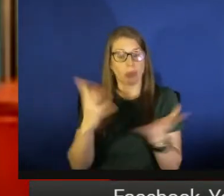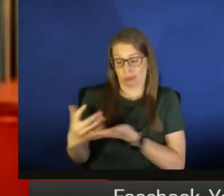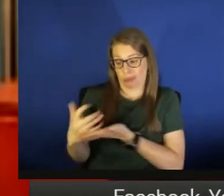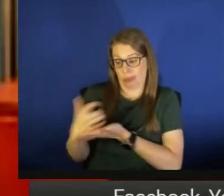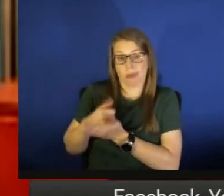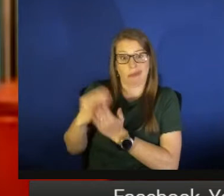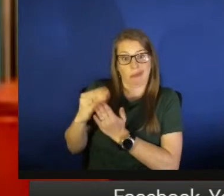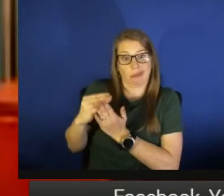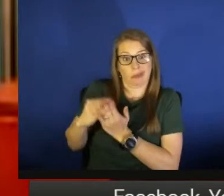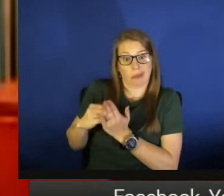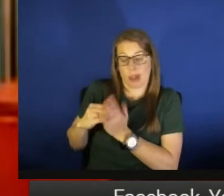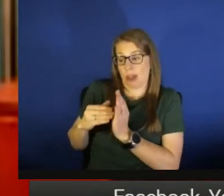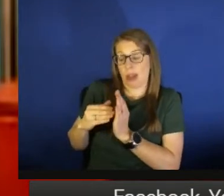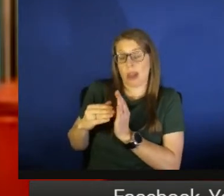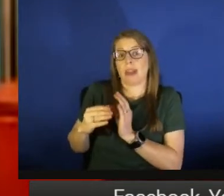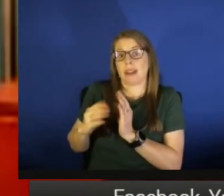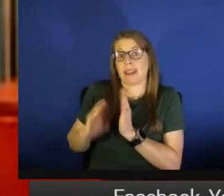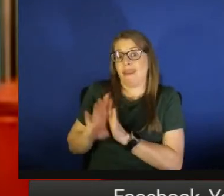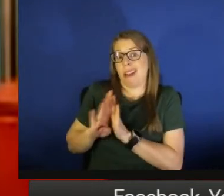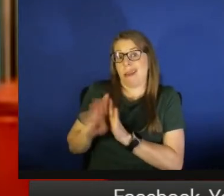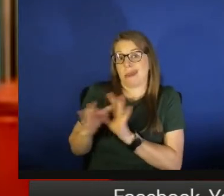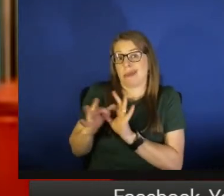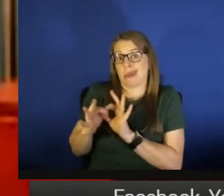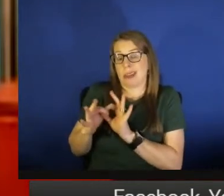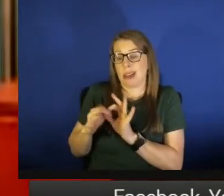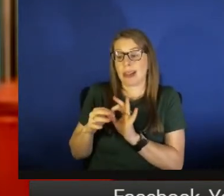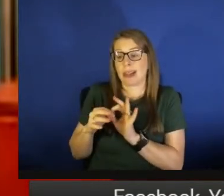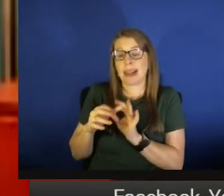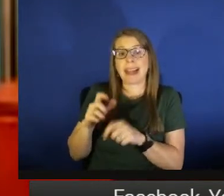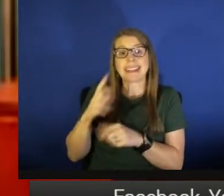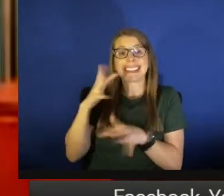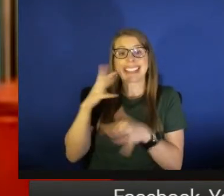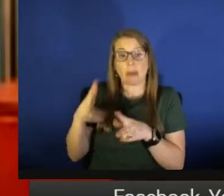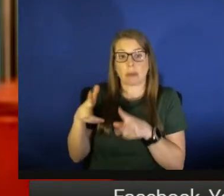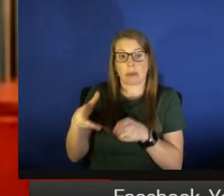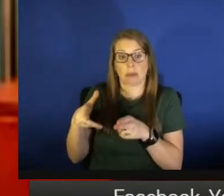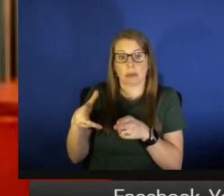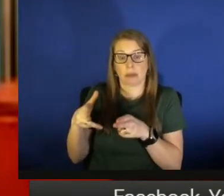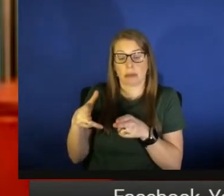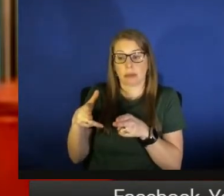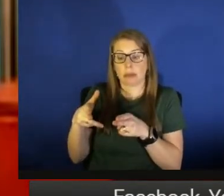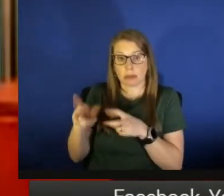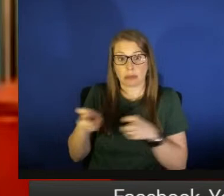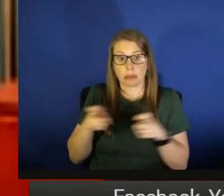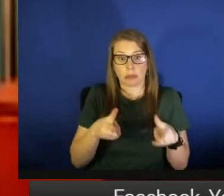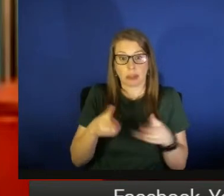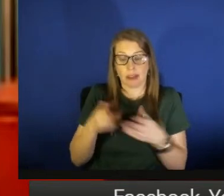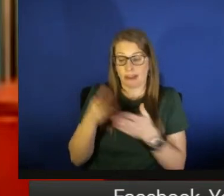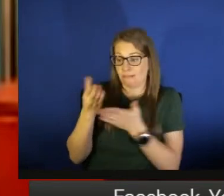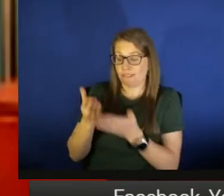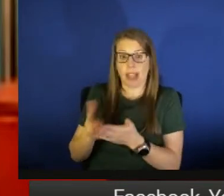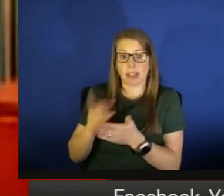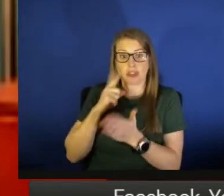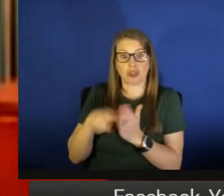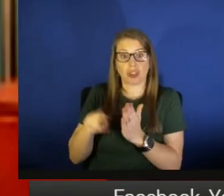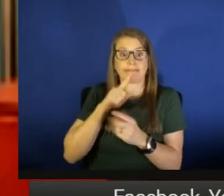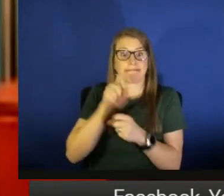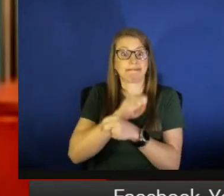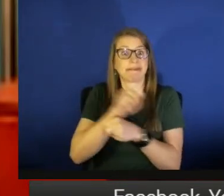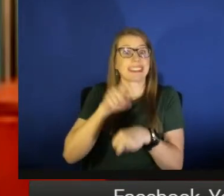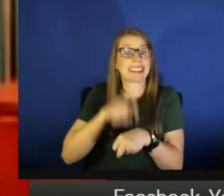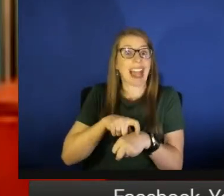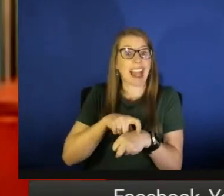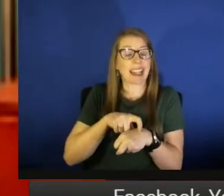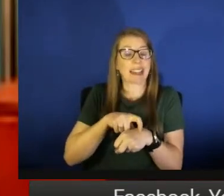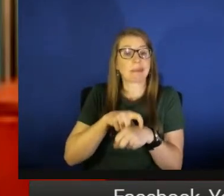those relationships and the sound bites where we could fact check in real time based